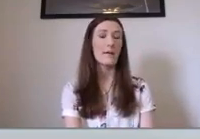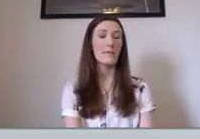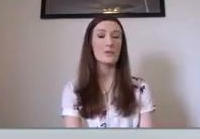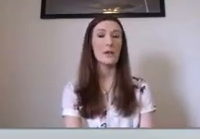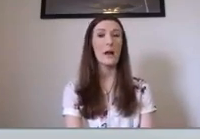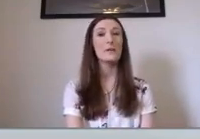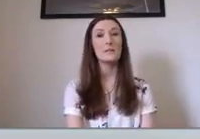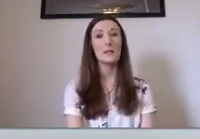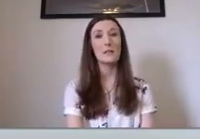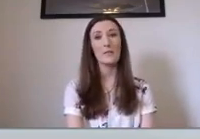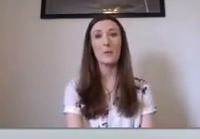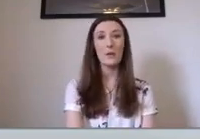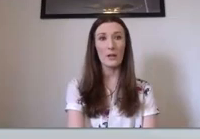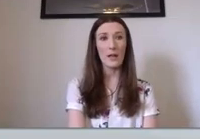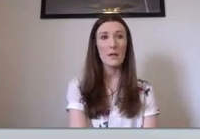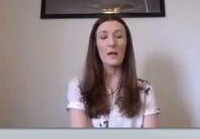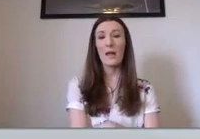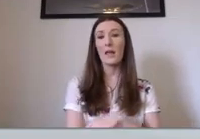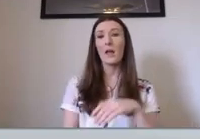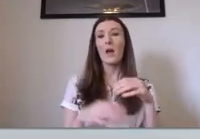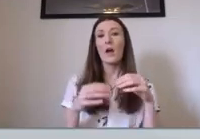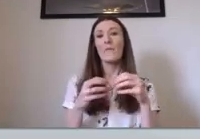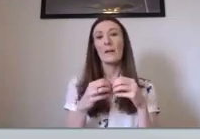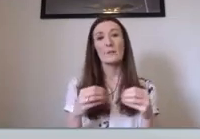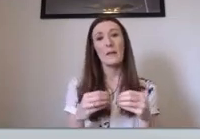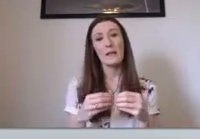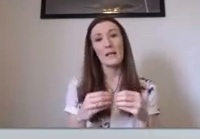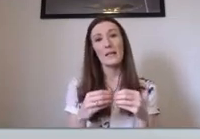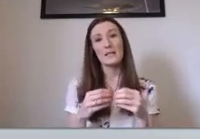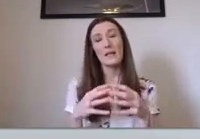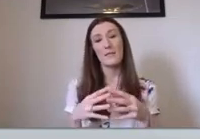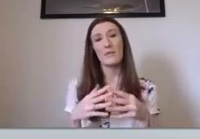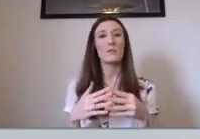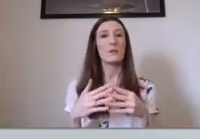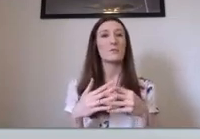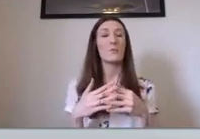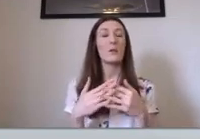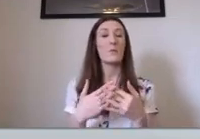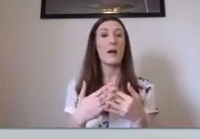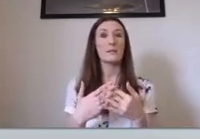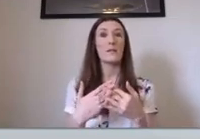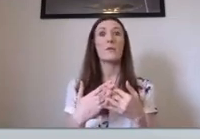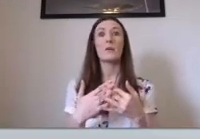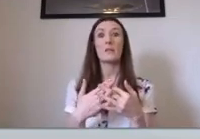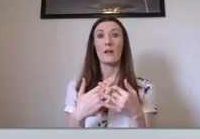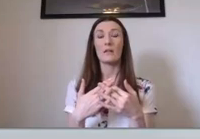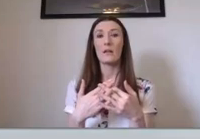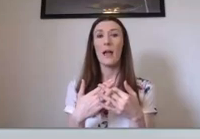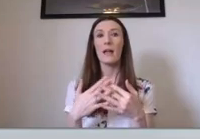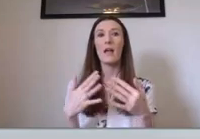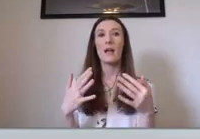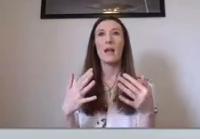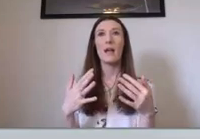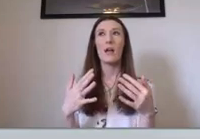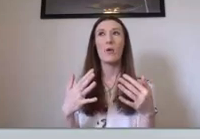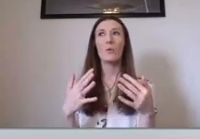start venturing out into the deaf community. Okay. Fingerspelling is never the first option when you are asking for a sign.